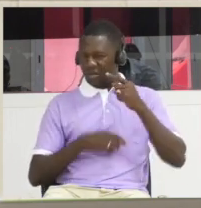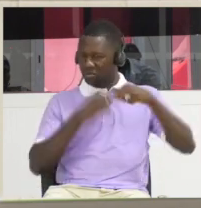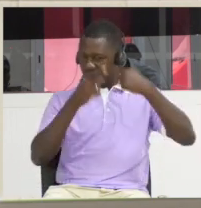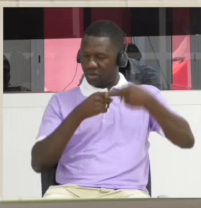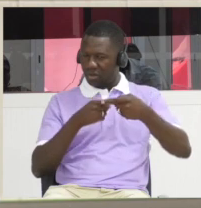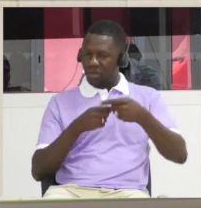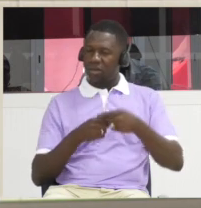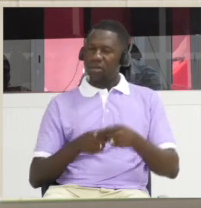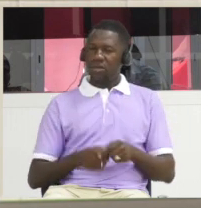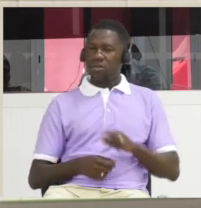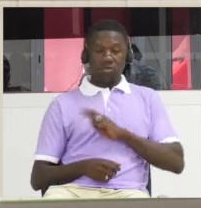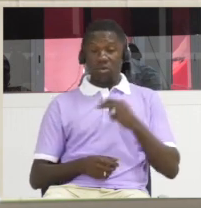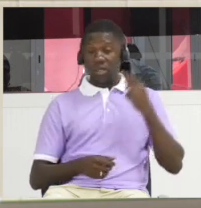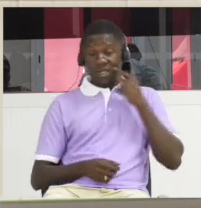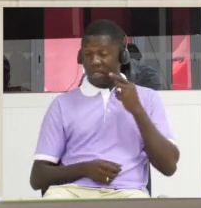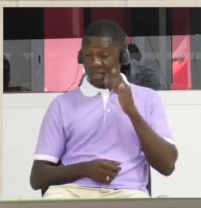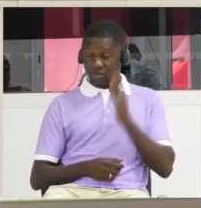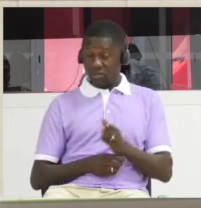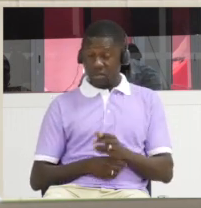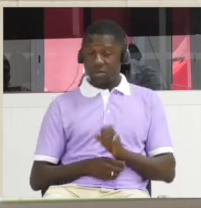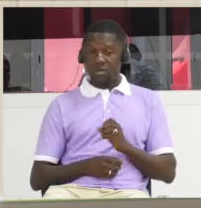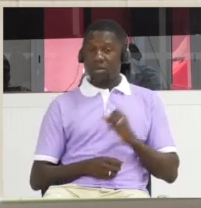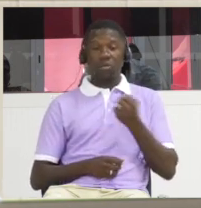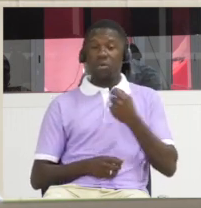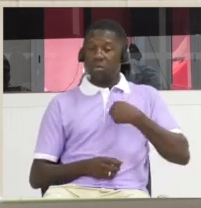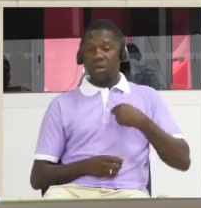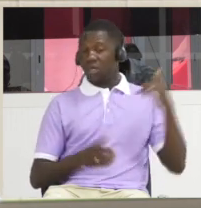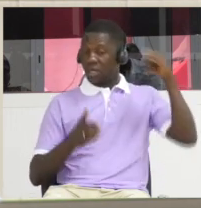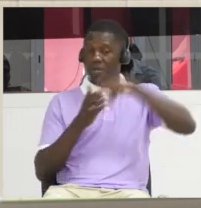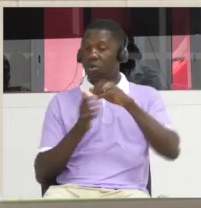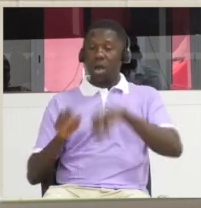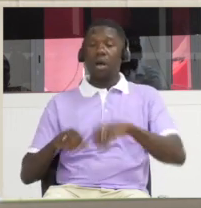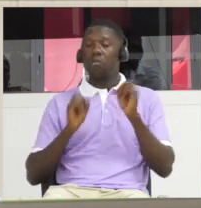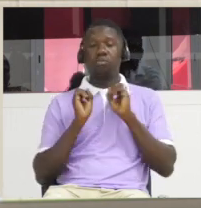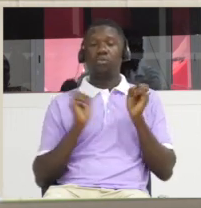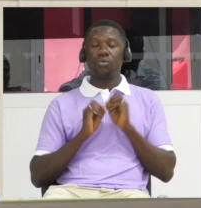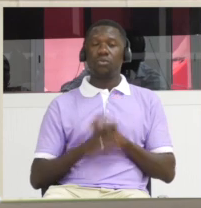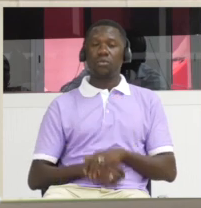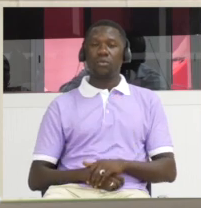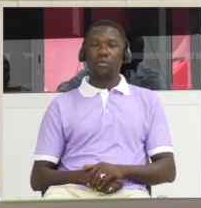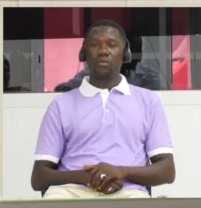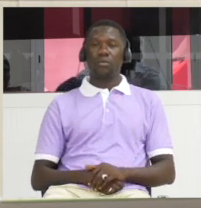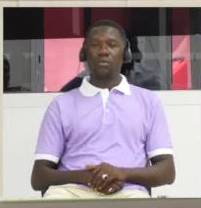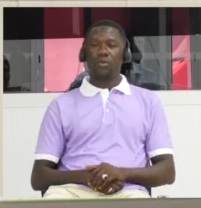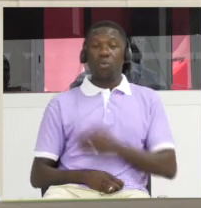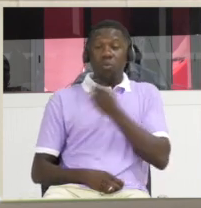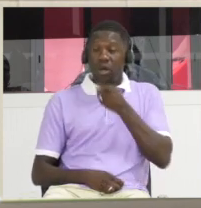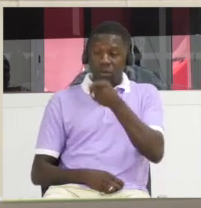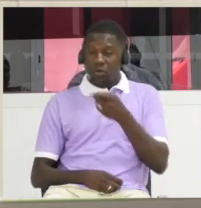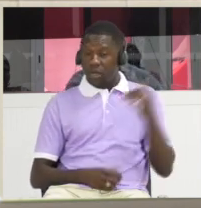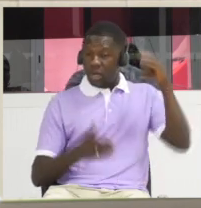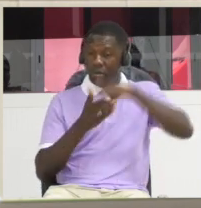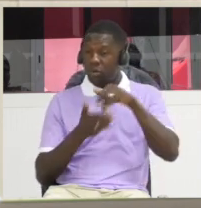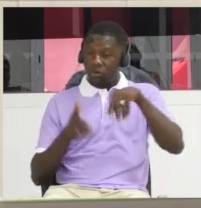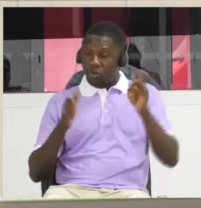But not, you know, not on the day itself, because I was not at the airport. Why weren't you at the